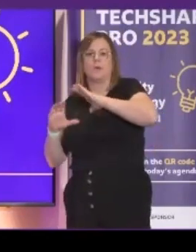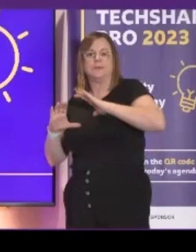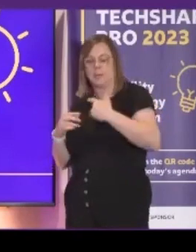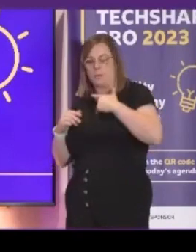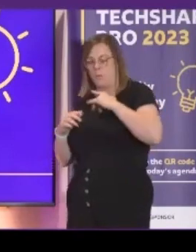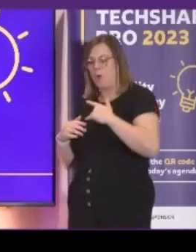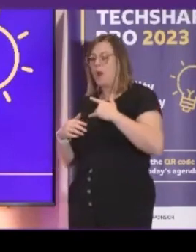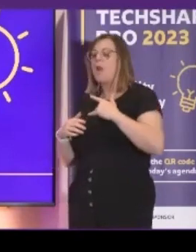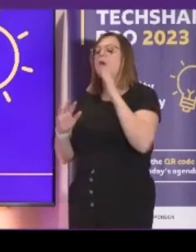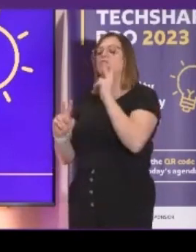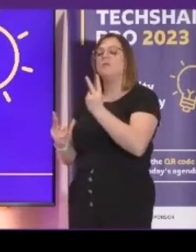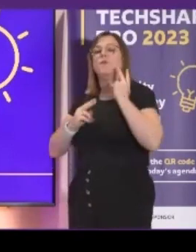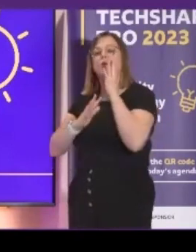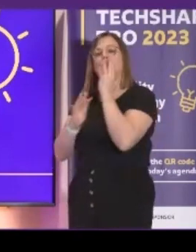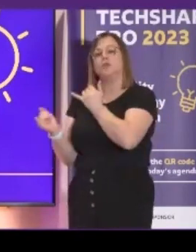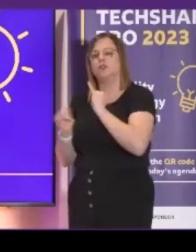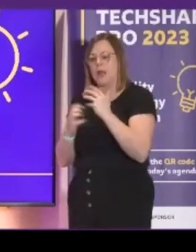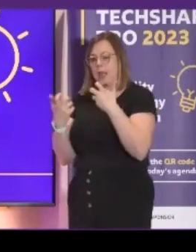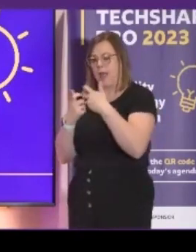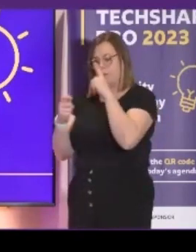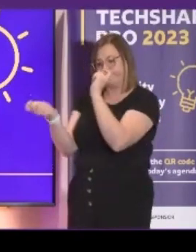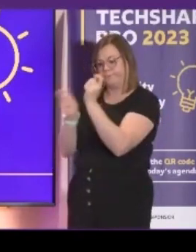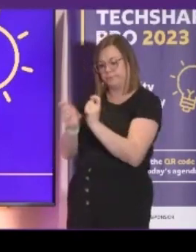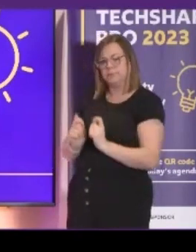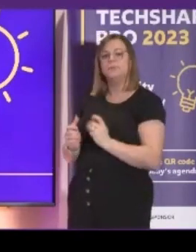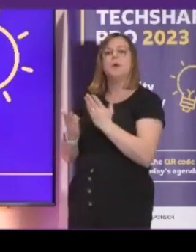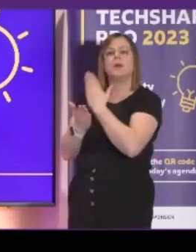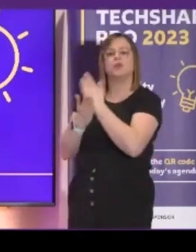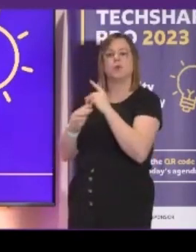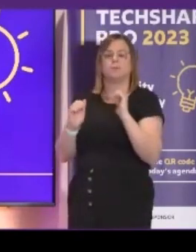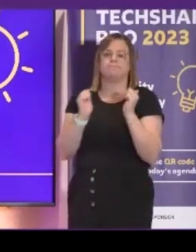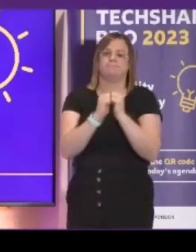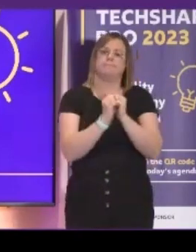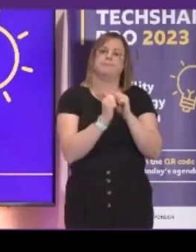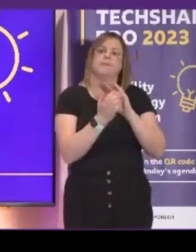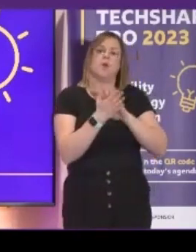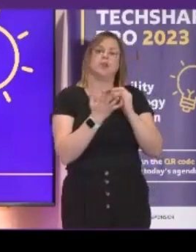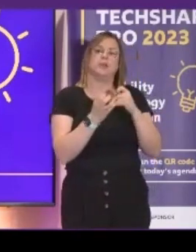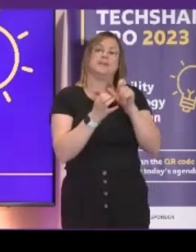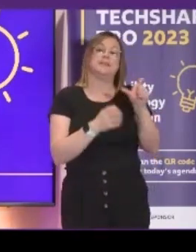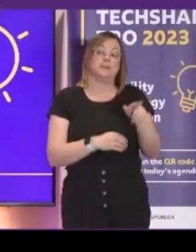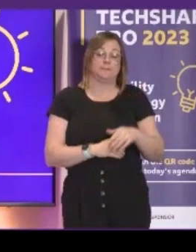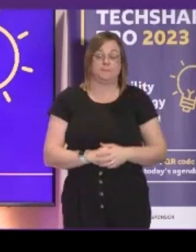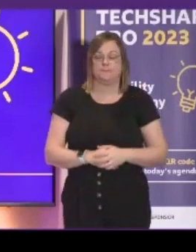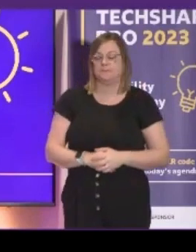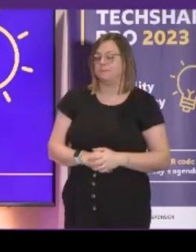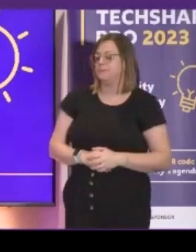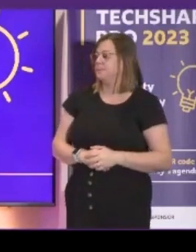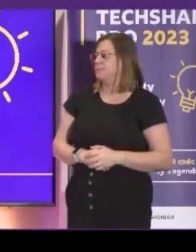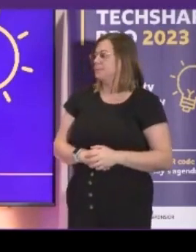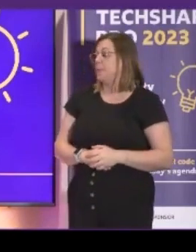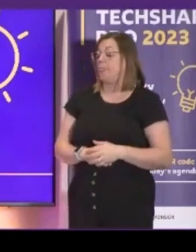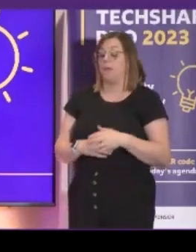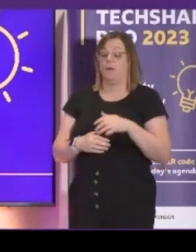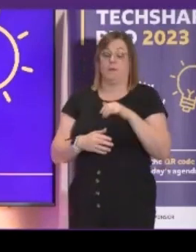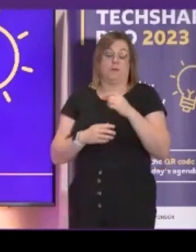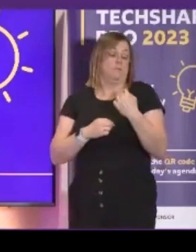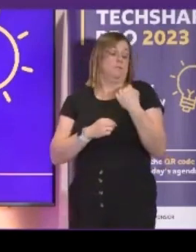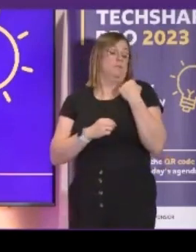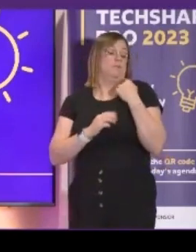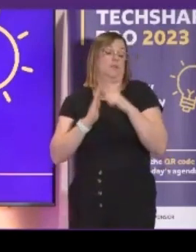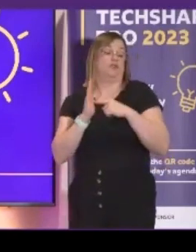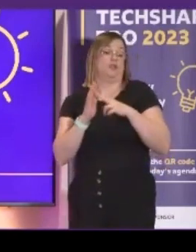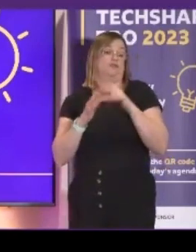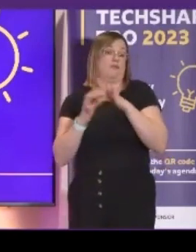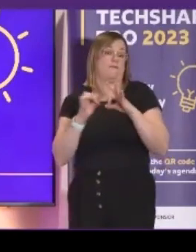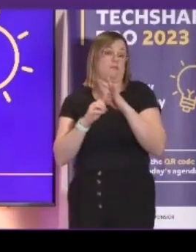we put those things right within the product design. At the beginning of this year, we did an audit, which was led